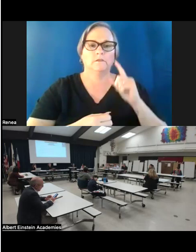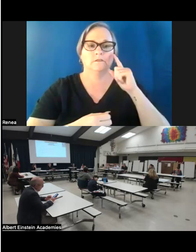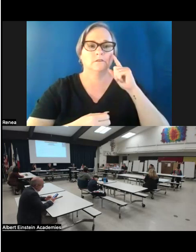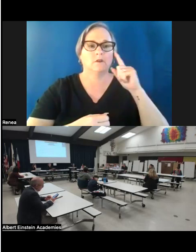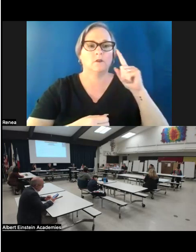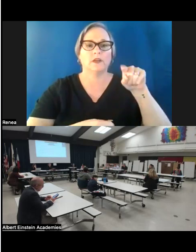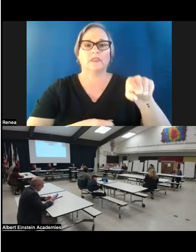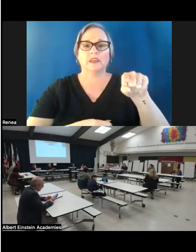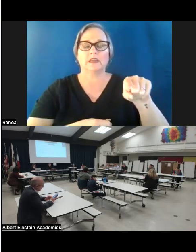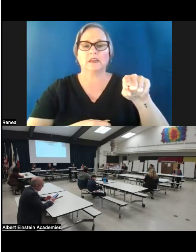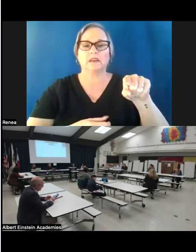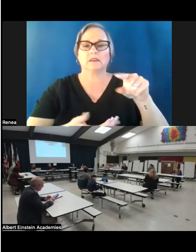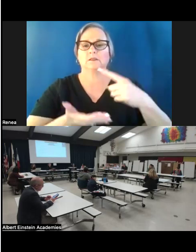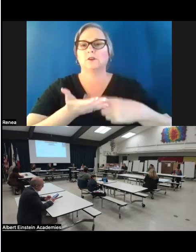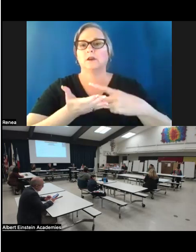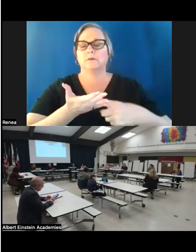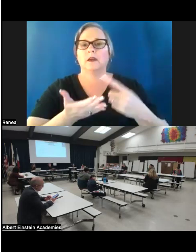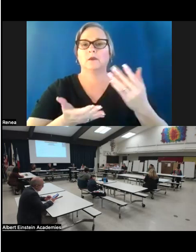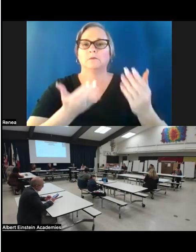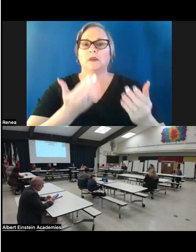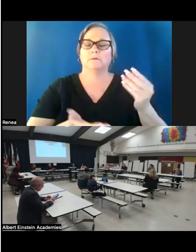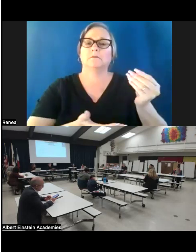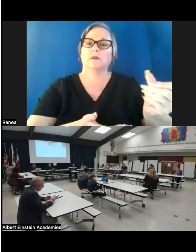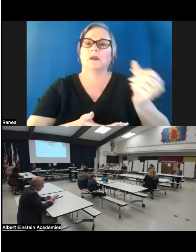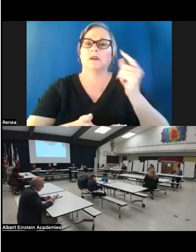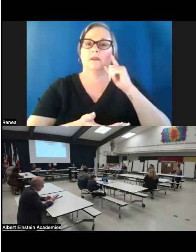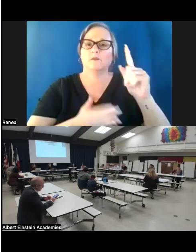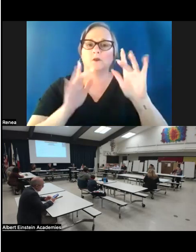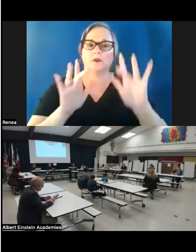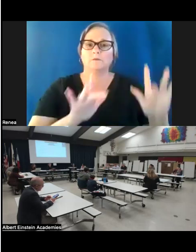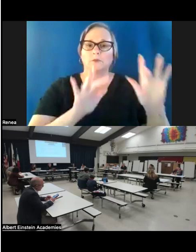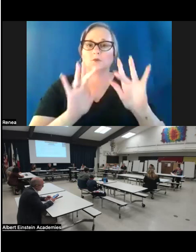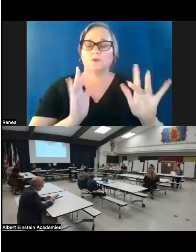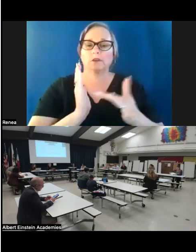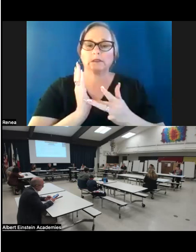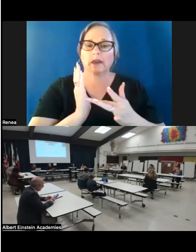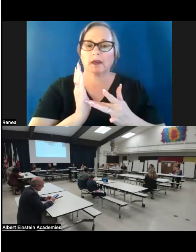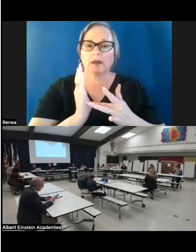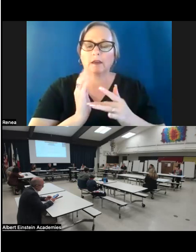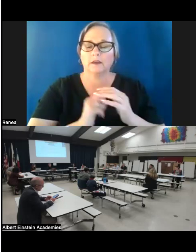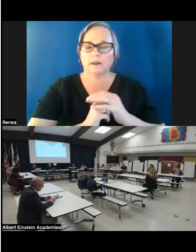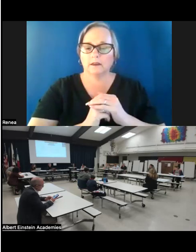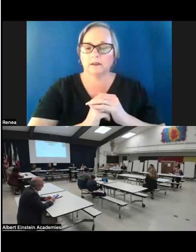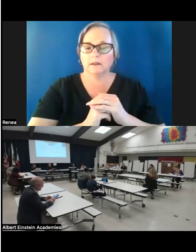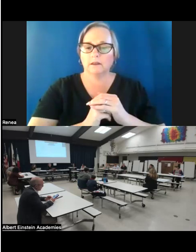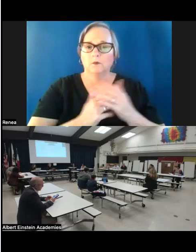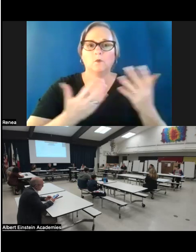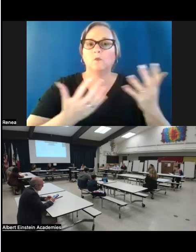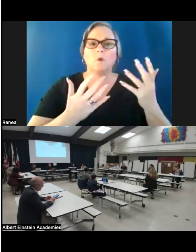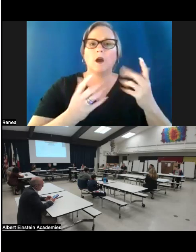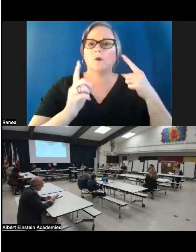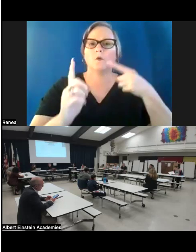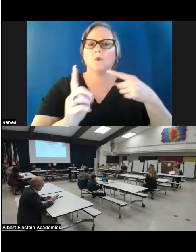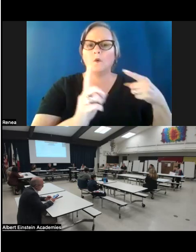supporting a computer technician position and which goal it's tied to, and kind of gave a metric to